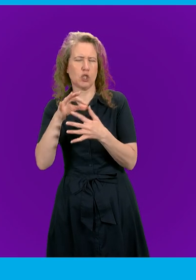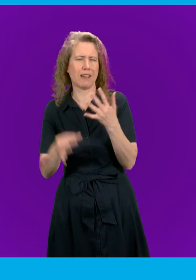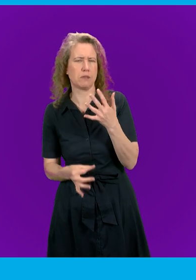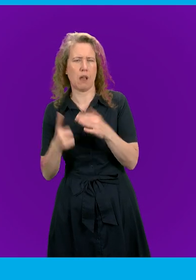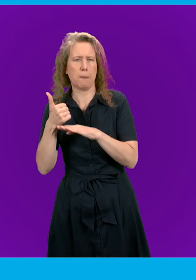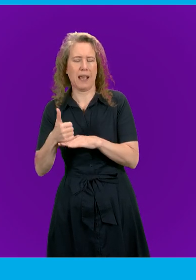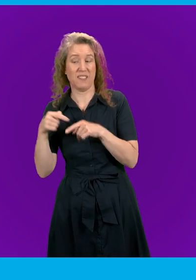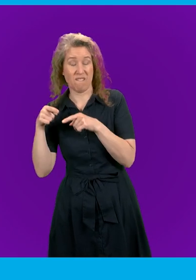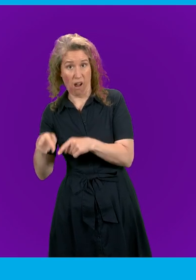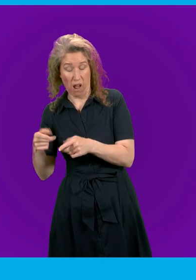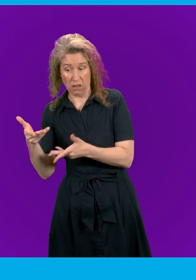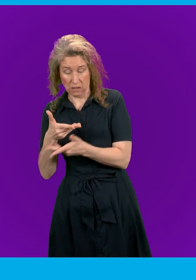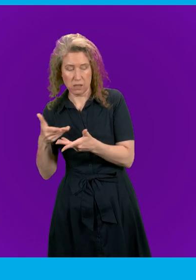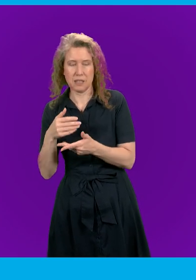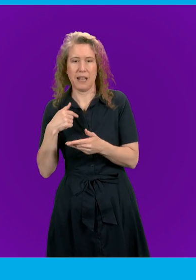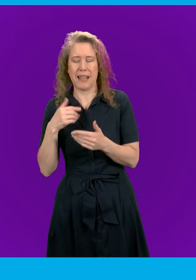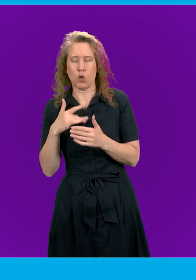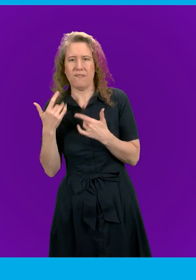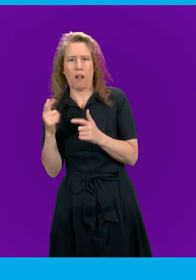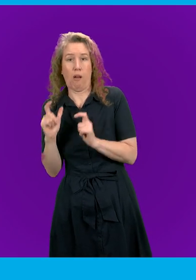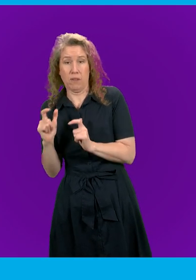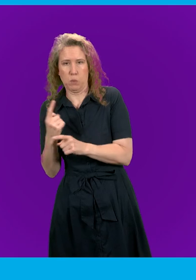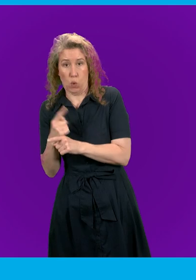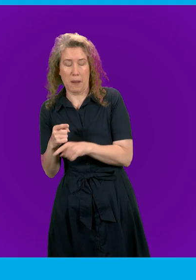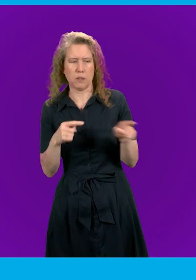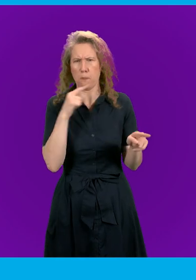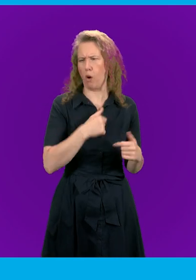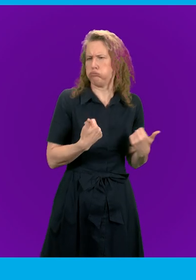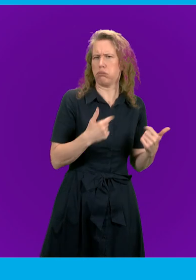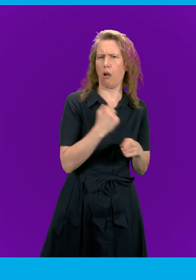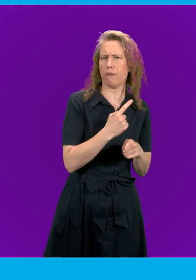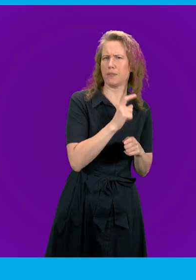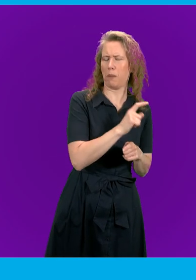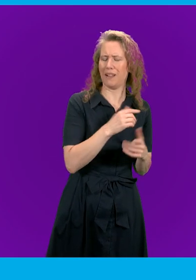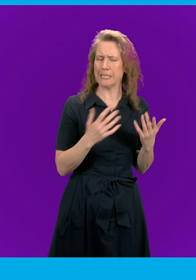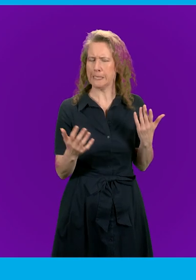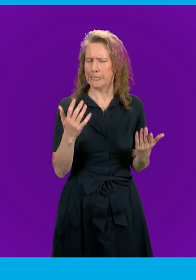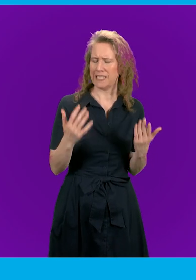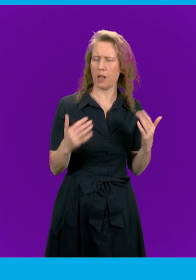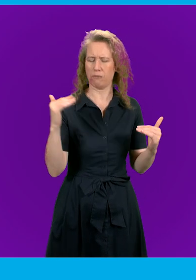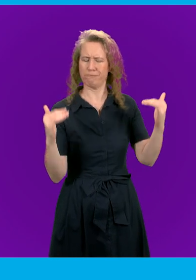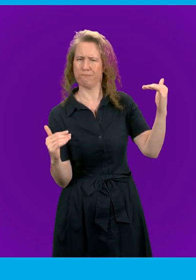boys. So sometimes there can be that safety issue where the